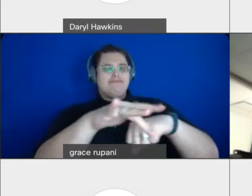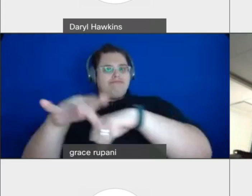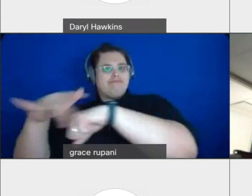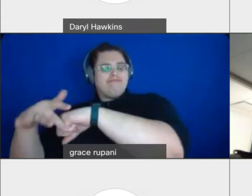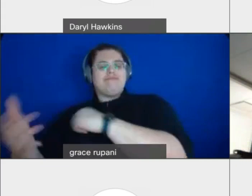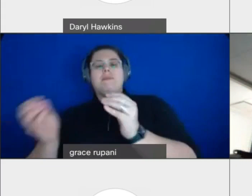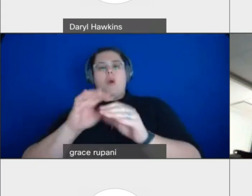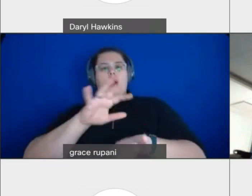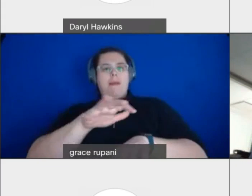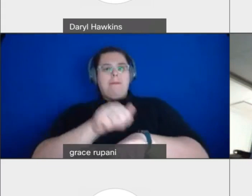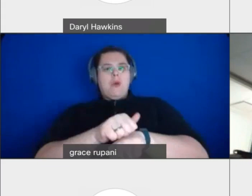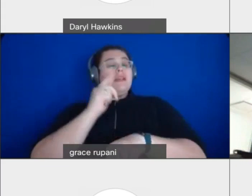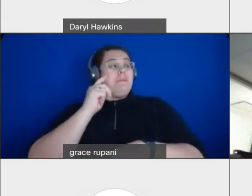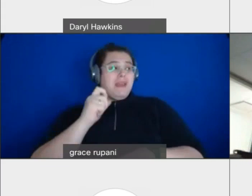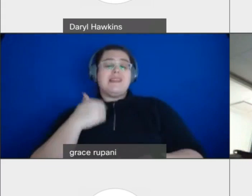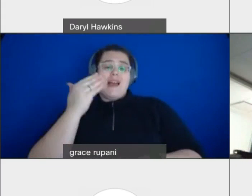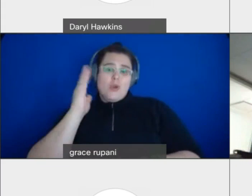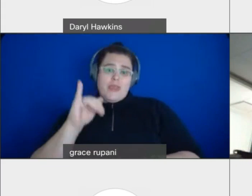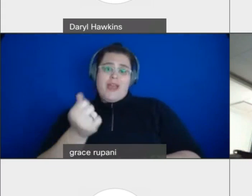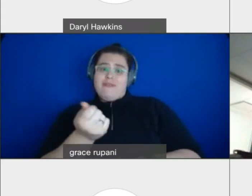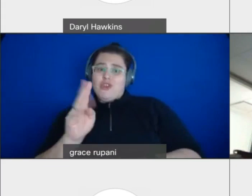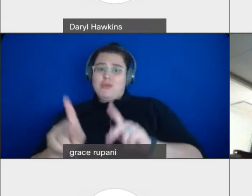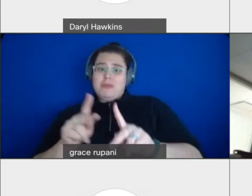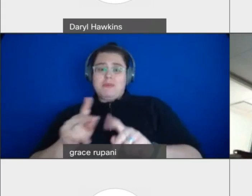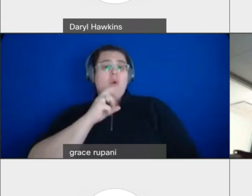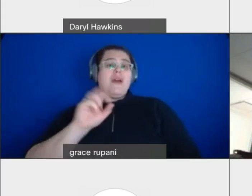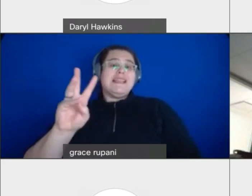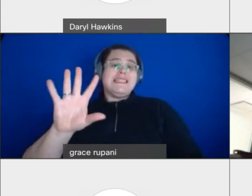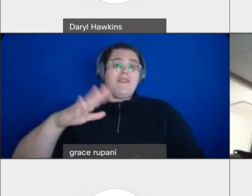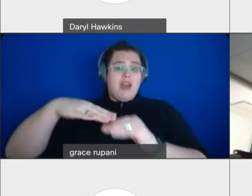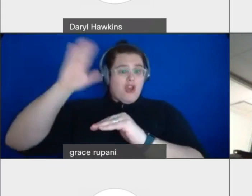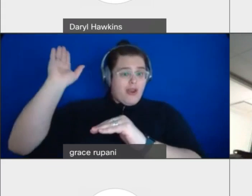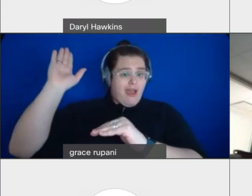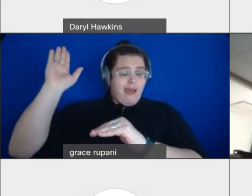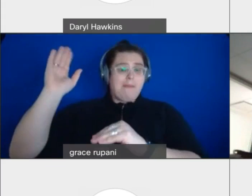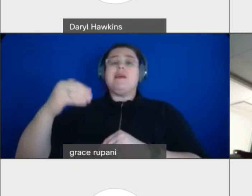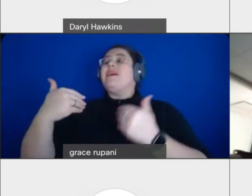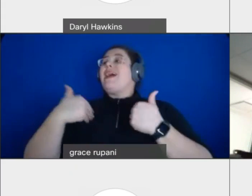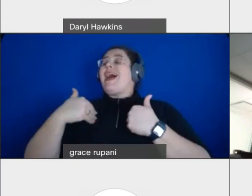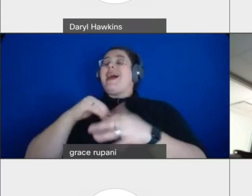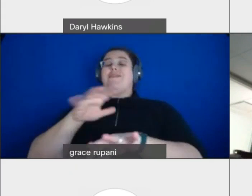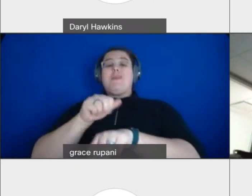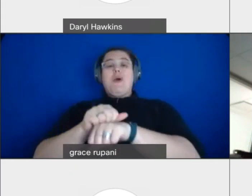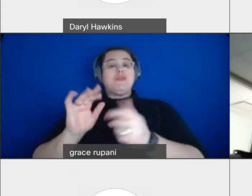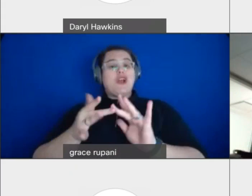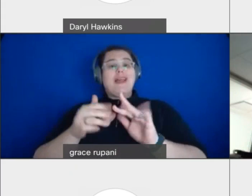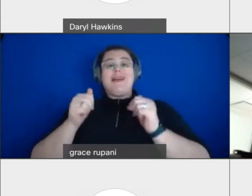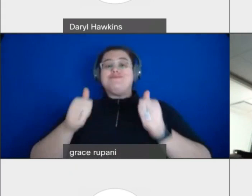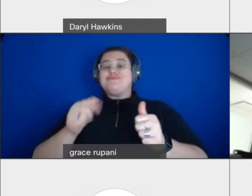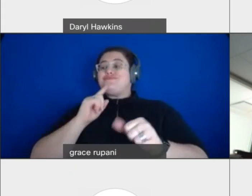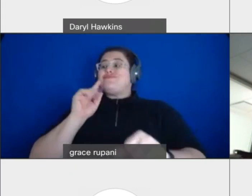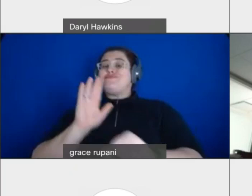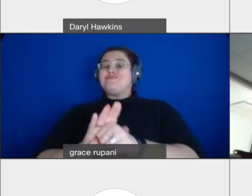of people 65 and older who literally had appointments online, and then they were told that the appointments were